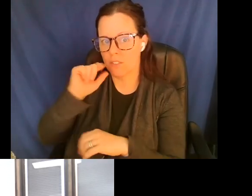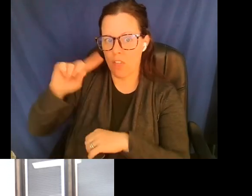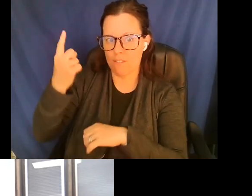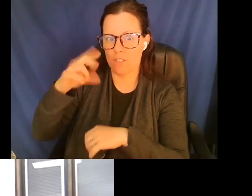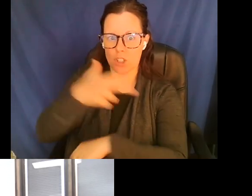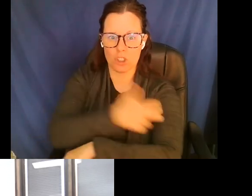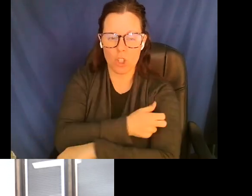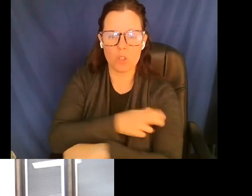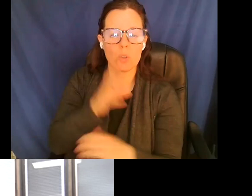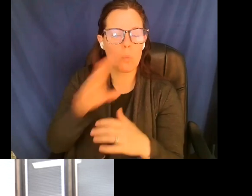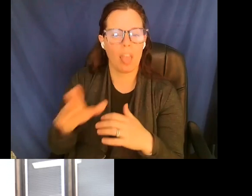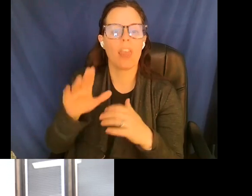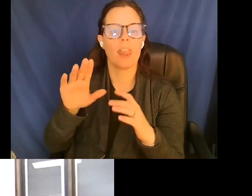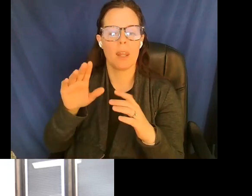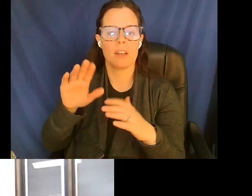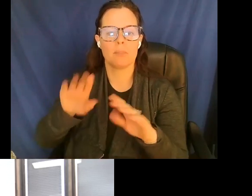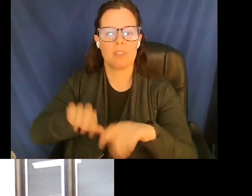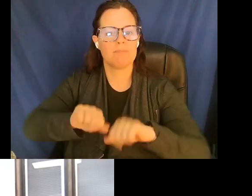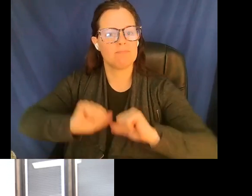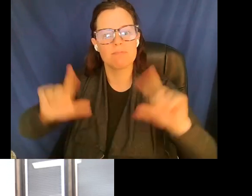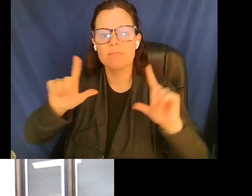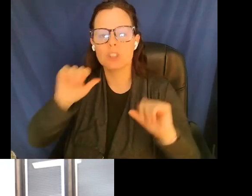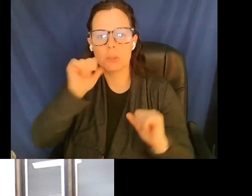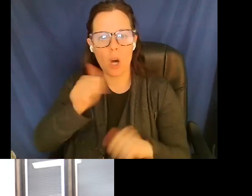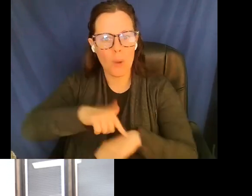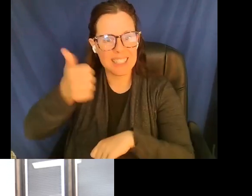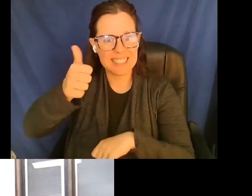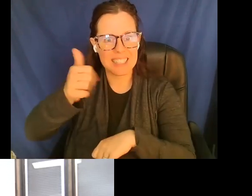10 a.m. and on our Facebook page and at